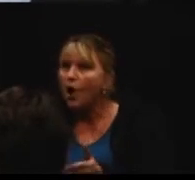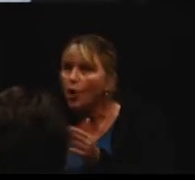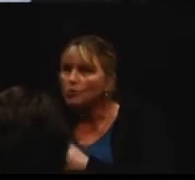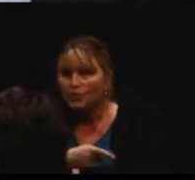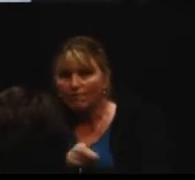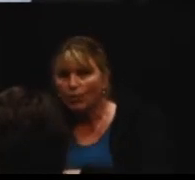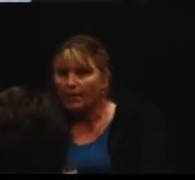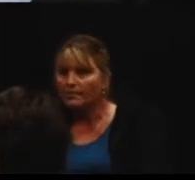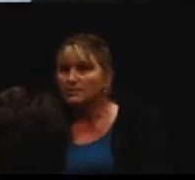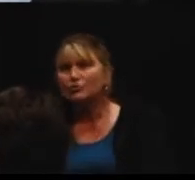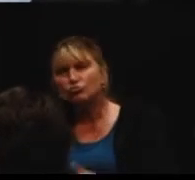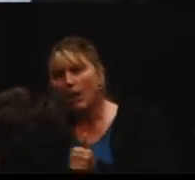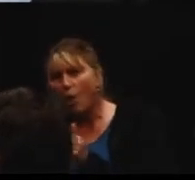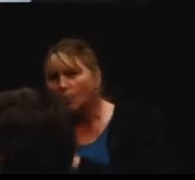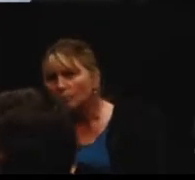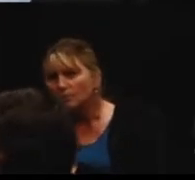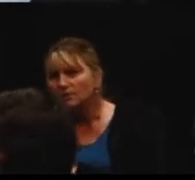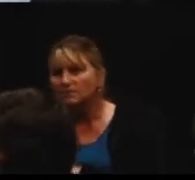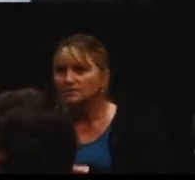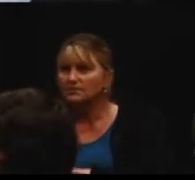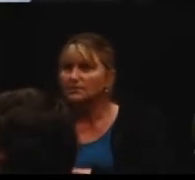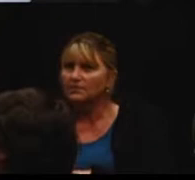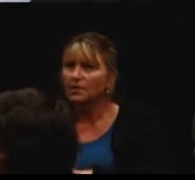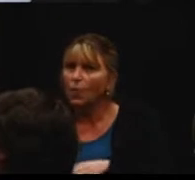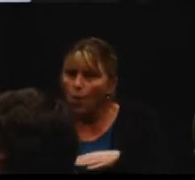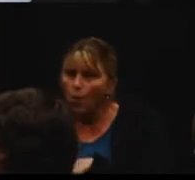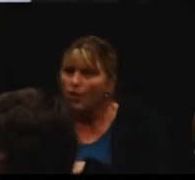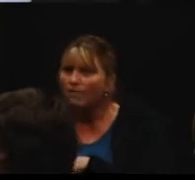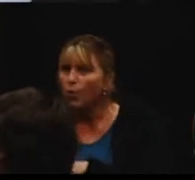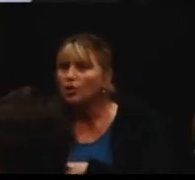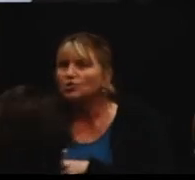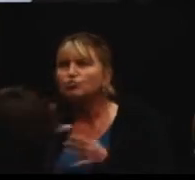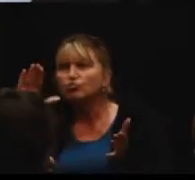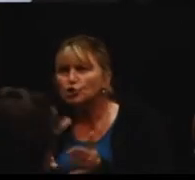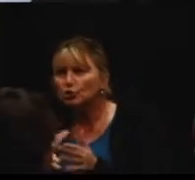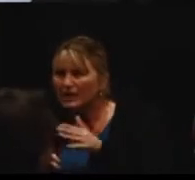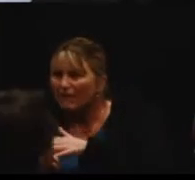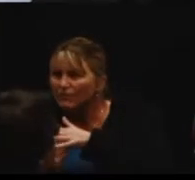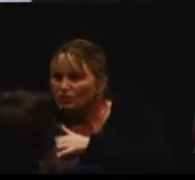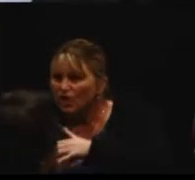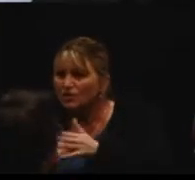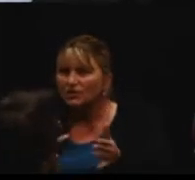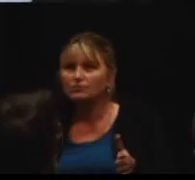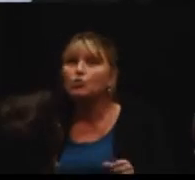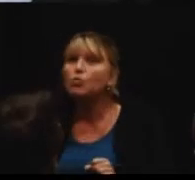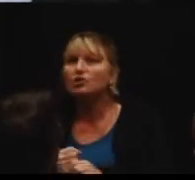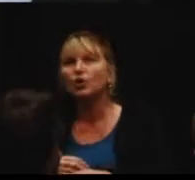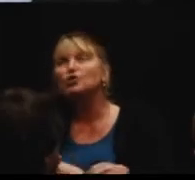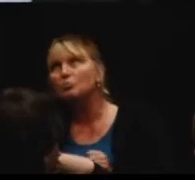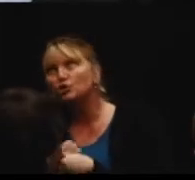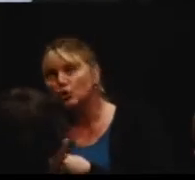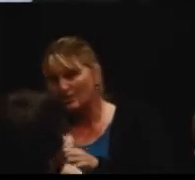opportunities. So there are great opportunities that we've all been working for and producing infrastructure and producing great companies that are doing great